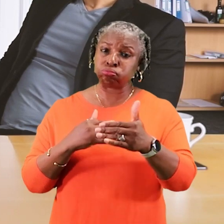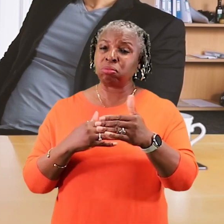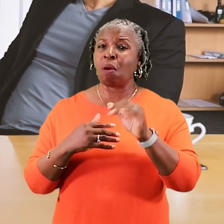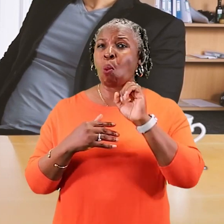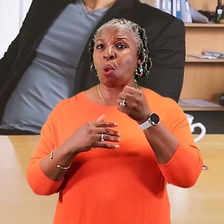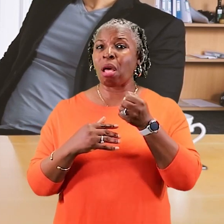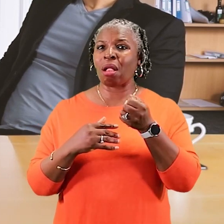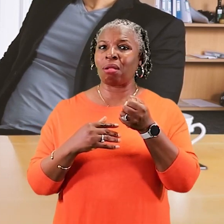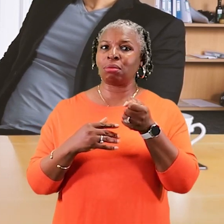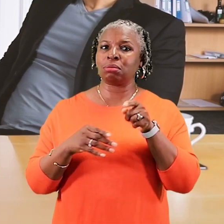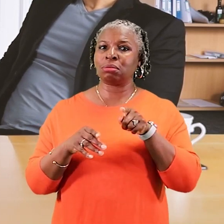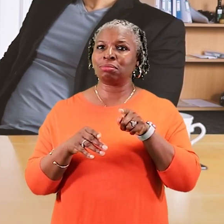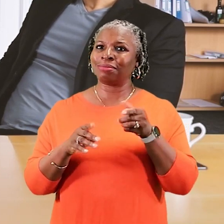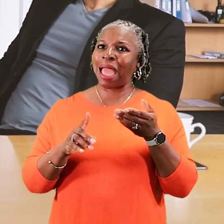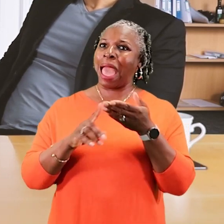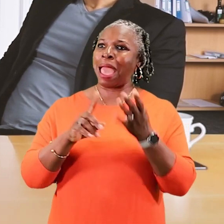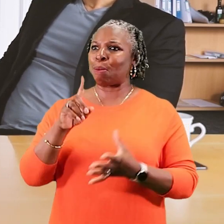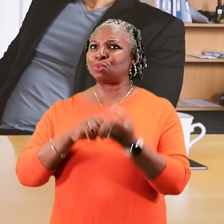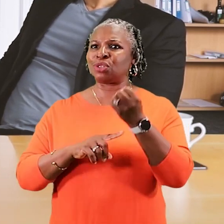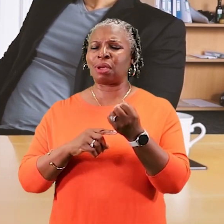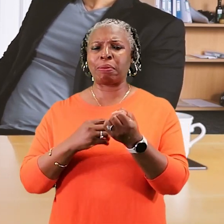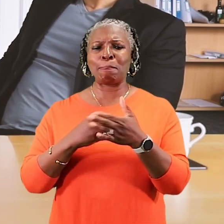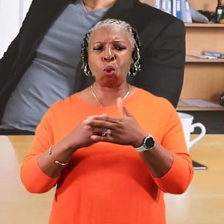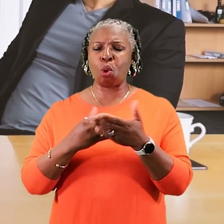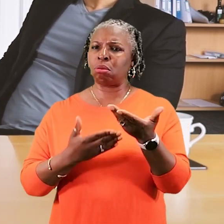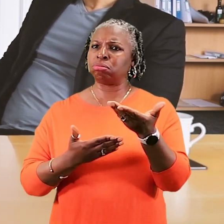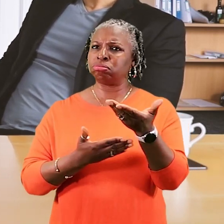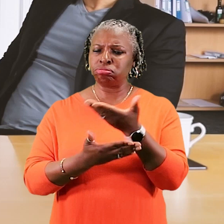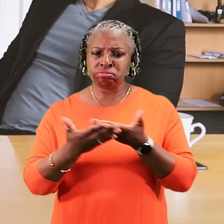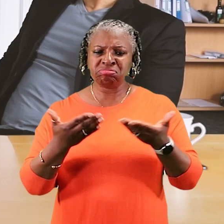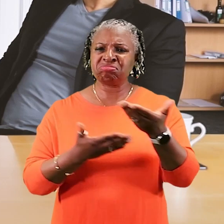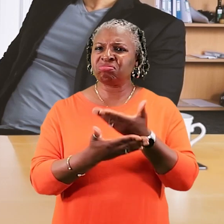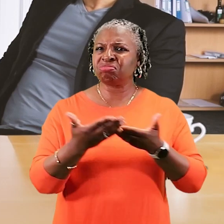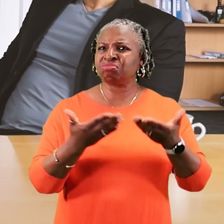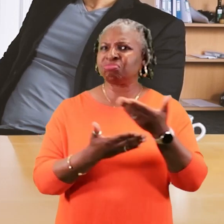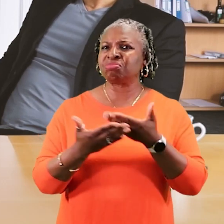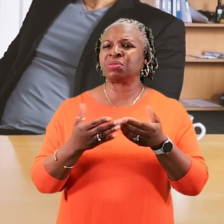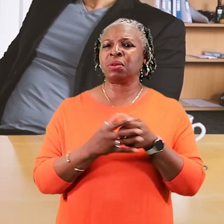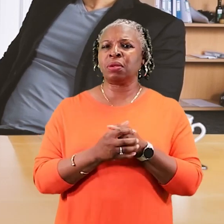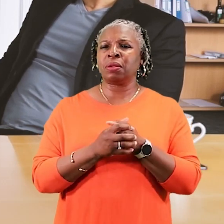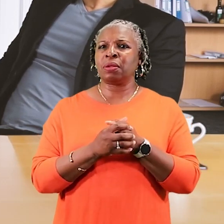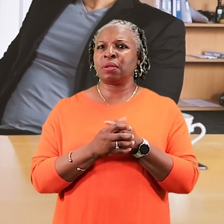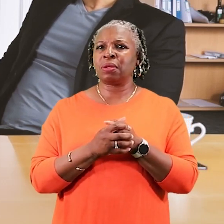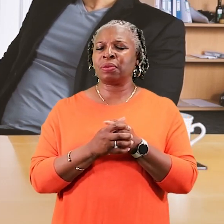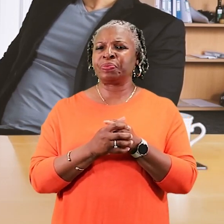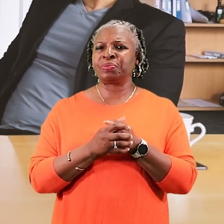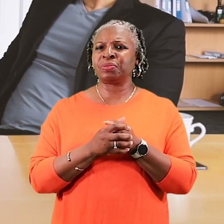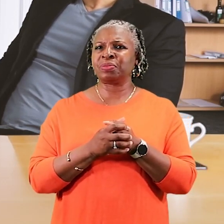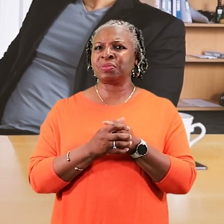to do lots of kinds of discussions, political discussions. I've mentioned in the past I used to love